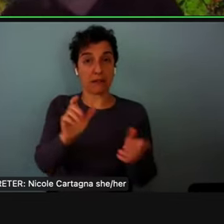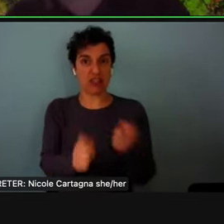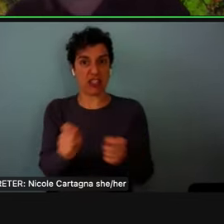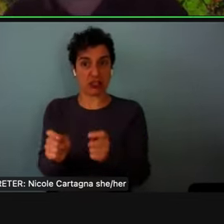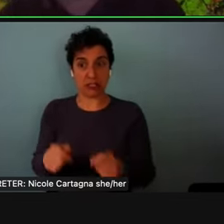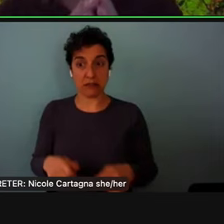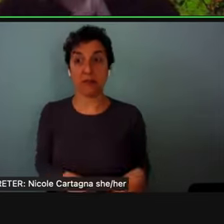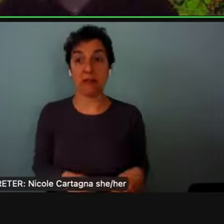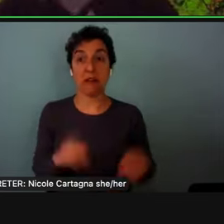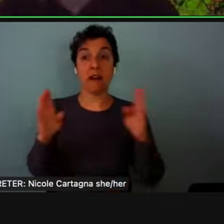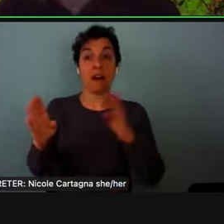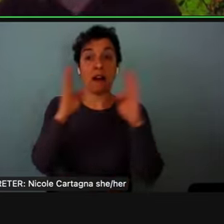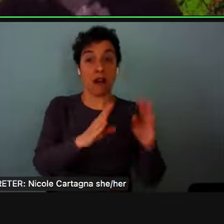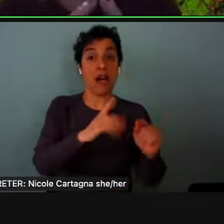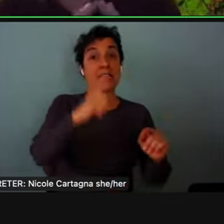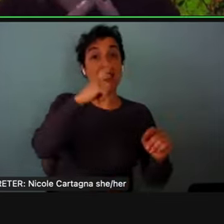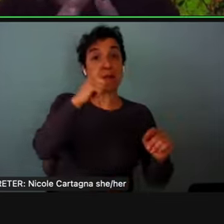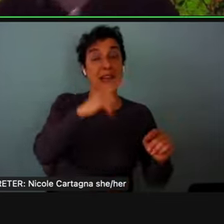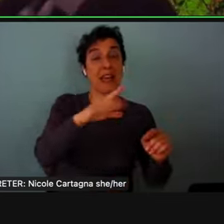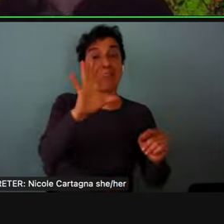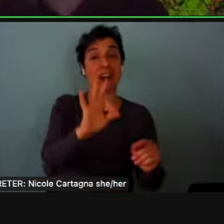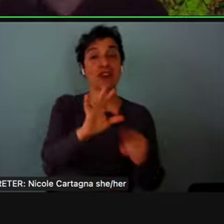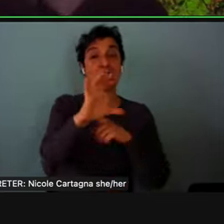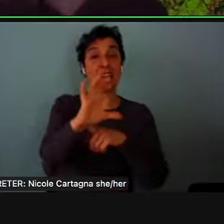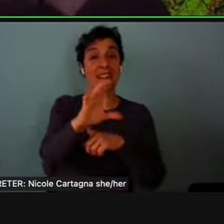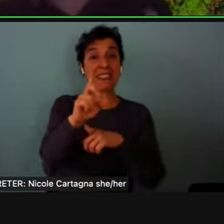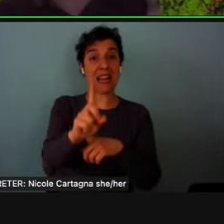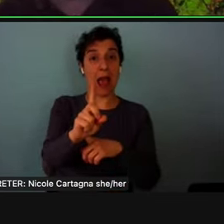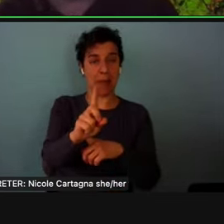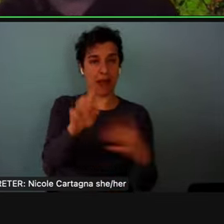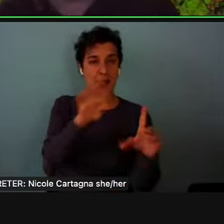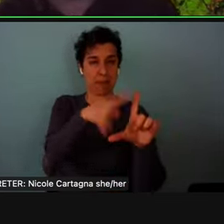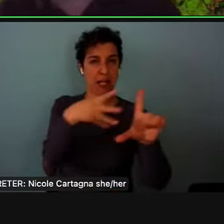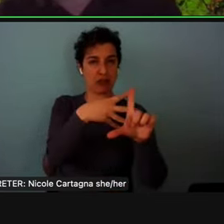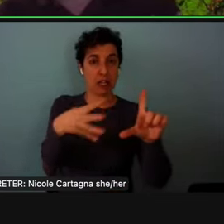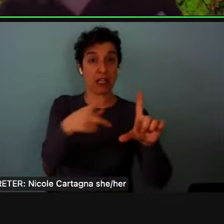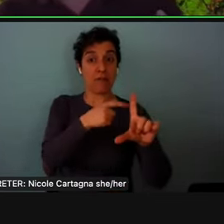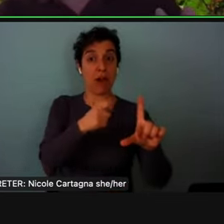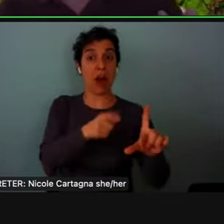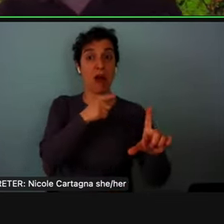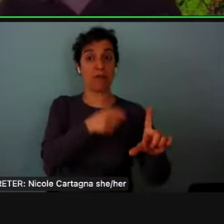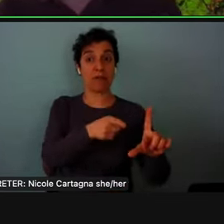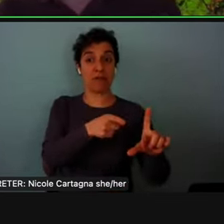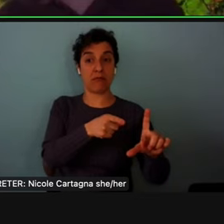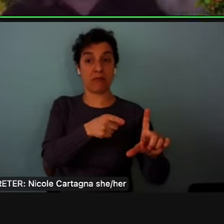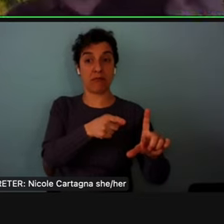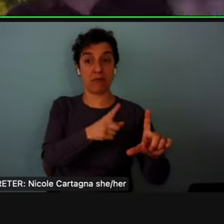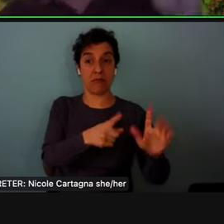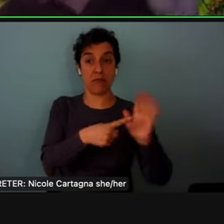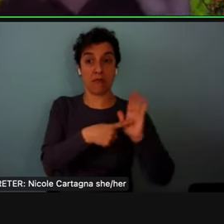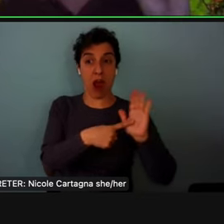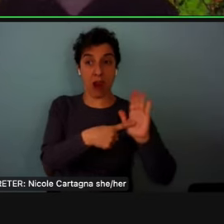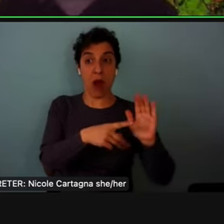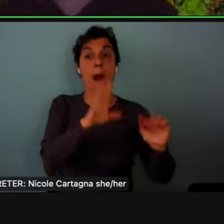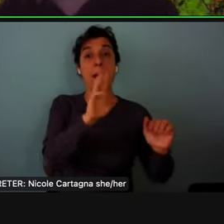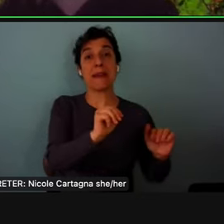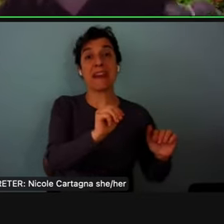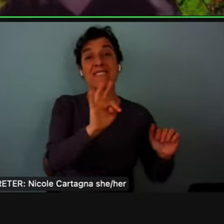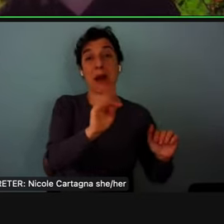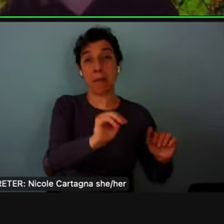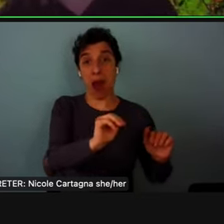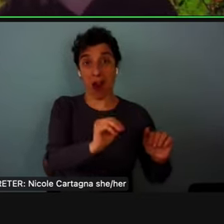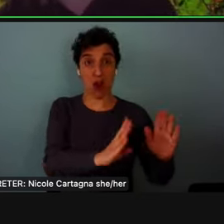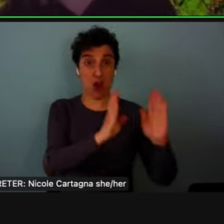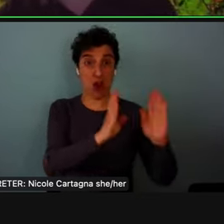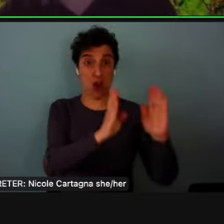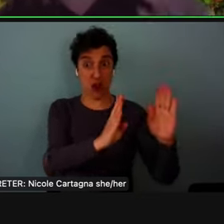here's a simulated functional connectivity dynamics matrix from the mean field model, right? If we zoom into this part of the matrix, we see